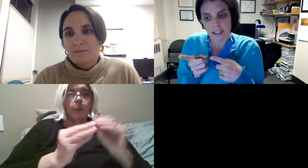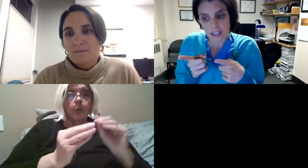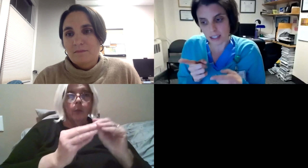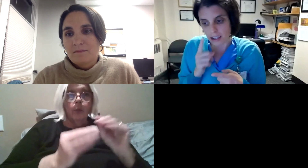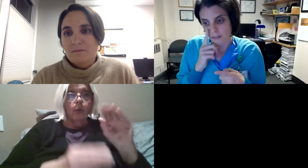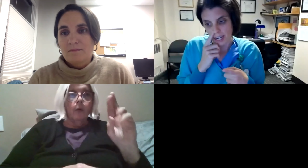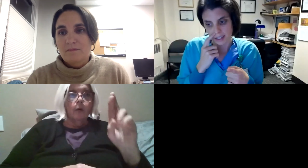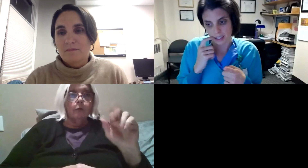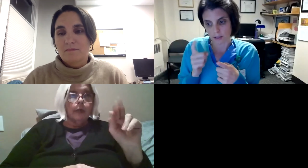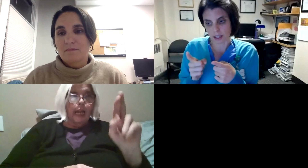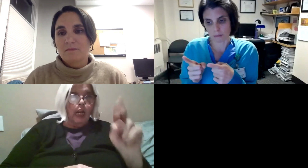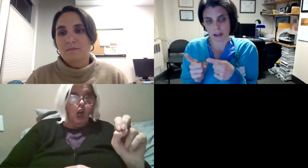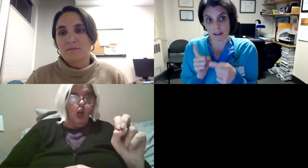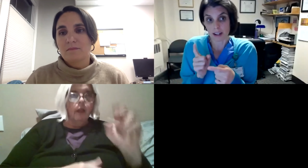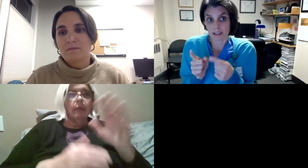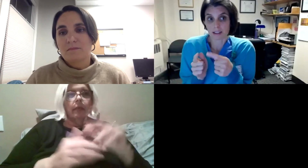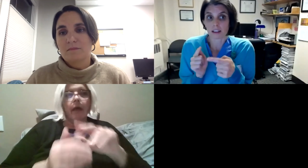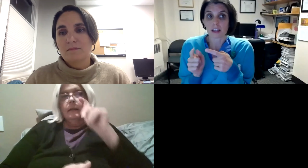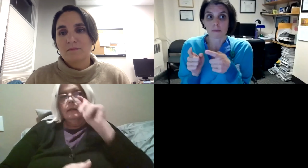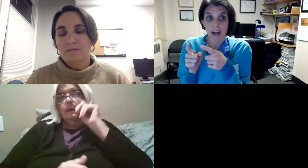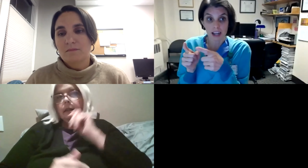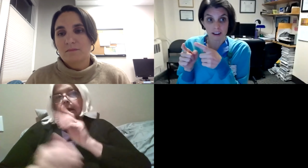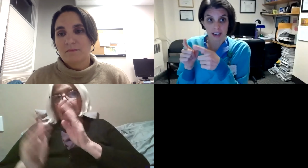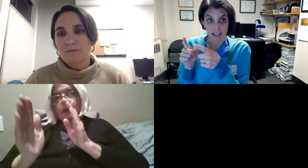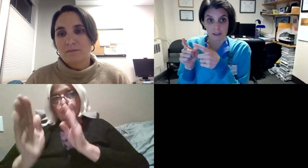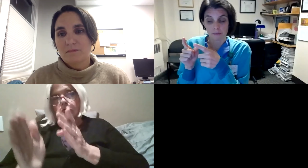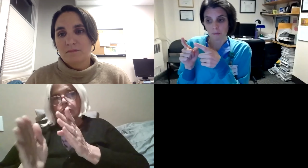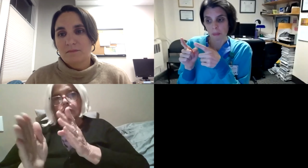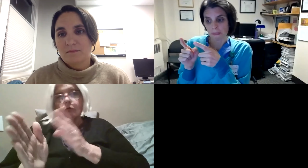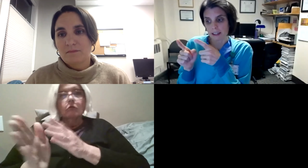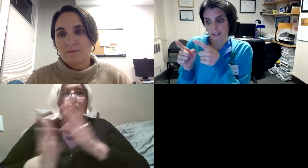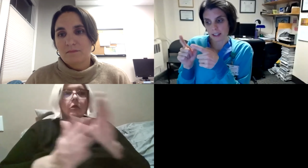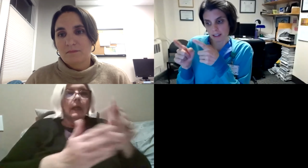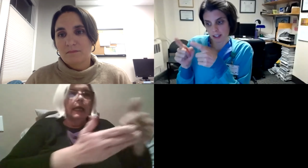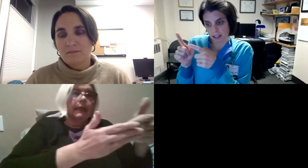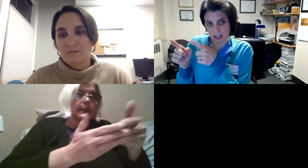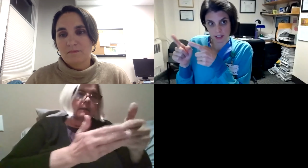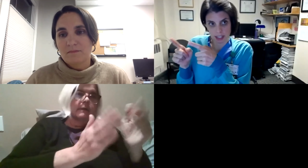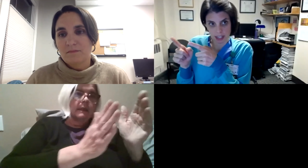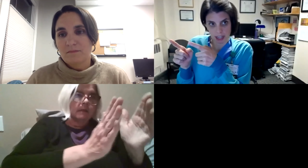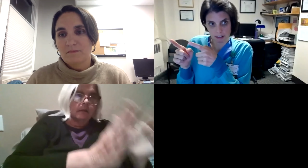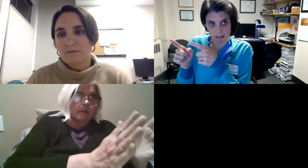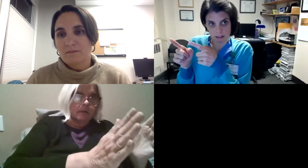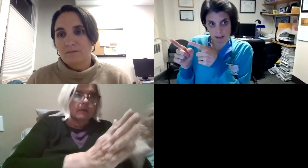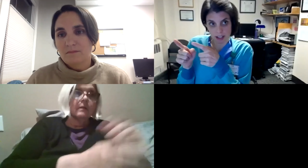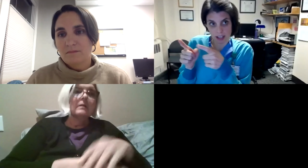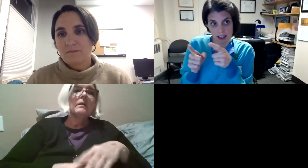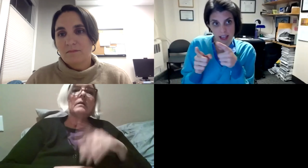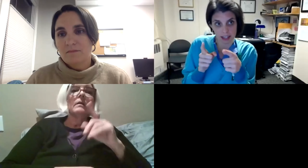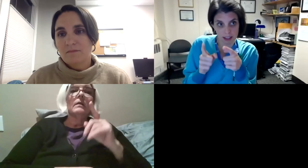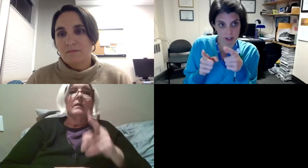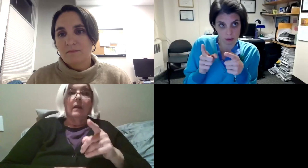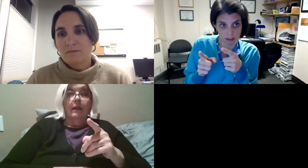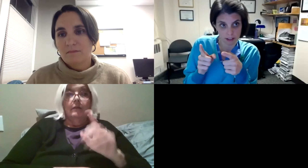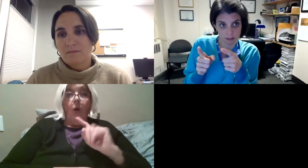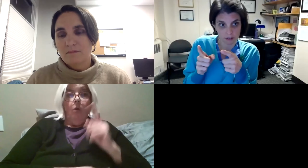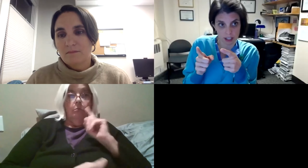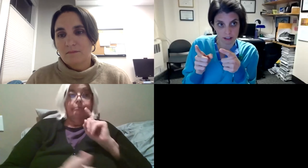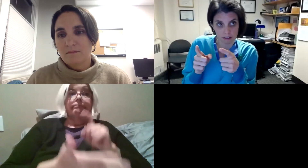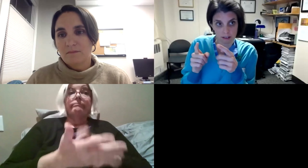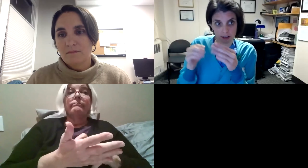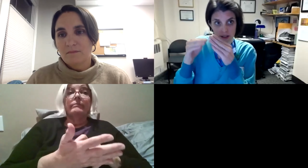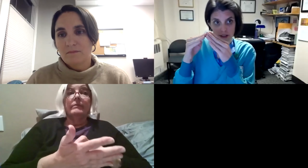the incidence of vaccine-associated myocarditis is a little bit higher in 16, 17, 8-year-olds than in the 12